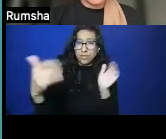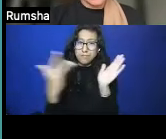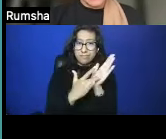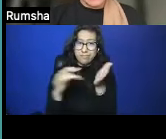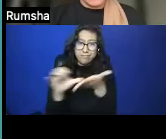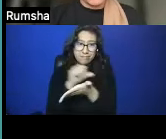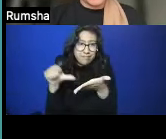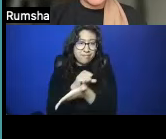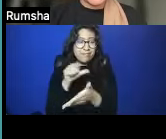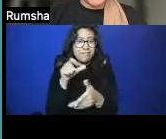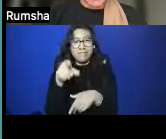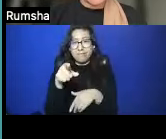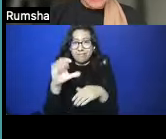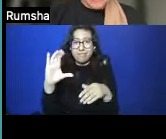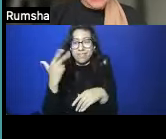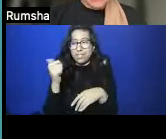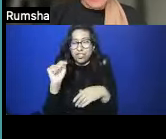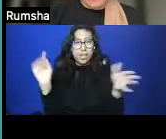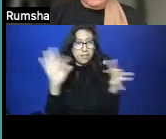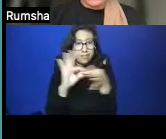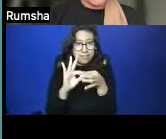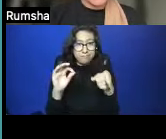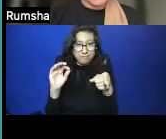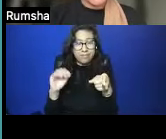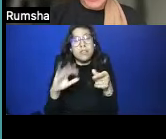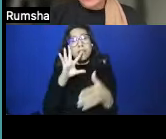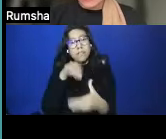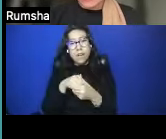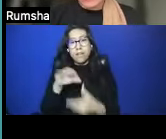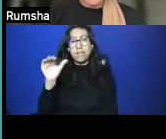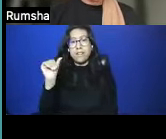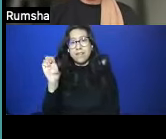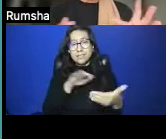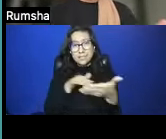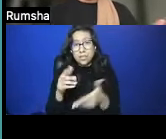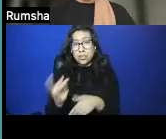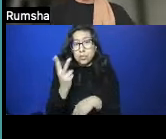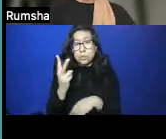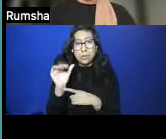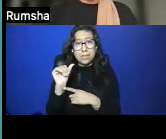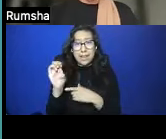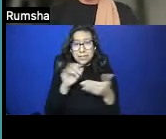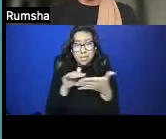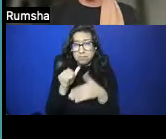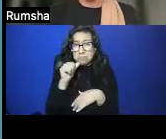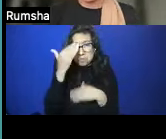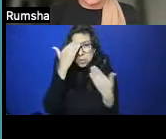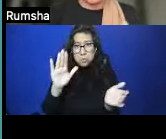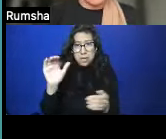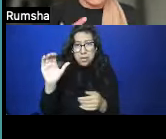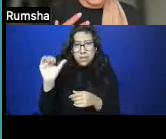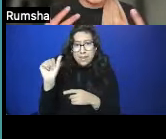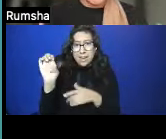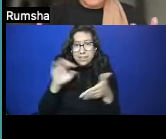chat. It includes case studies, specifically 2 case studies. And if you're not familiar with a case study, it's basically